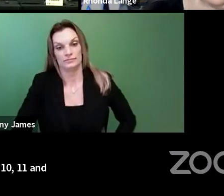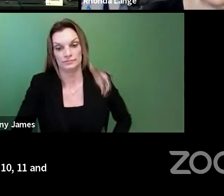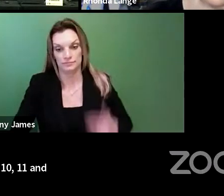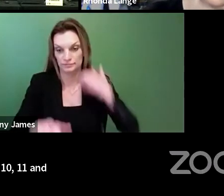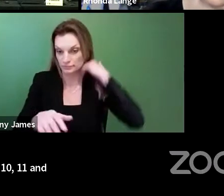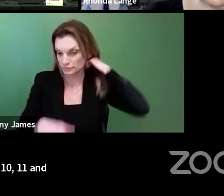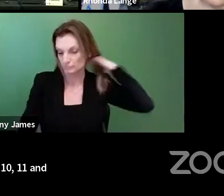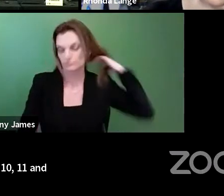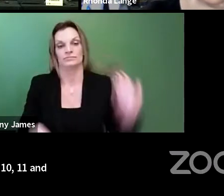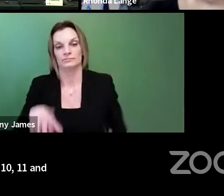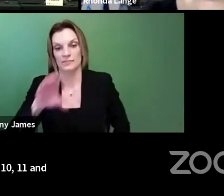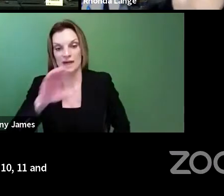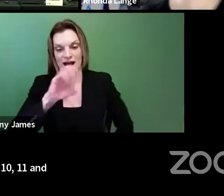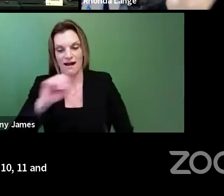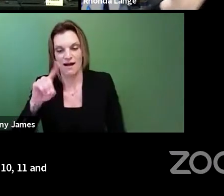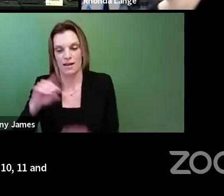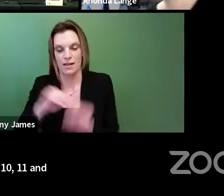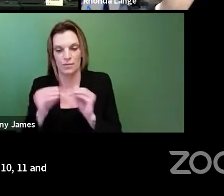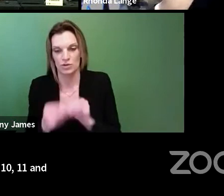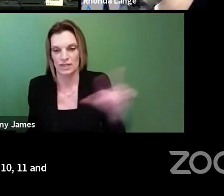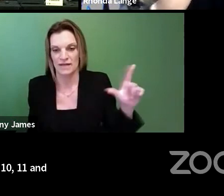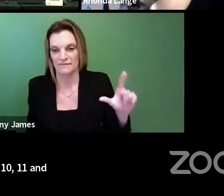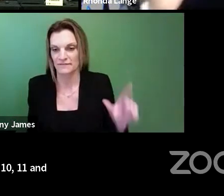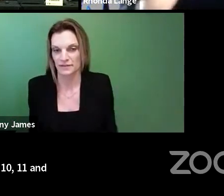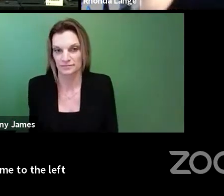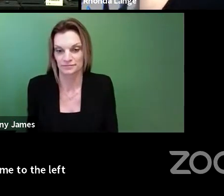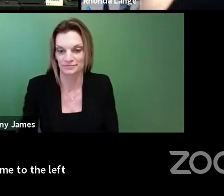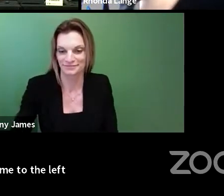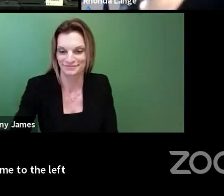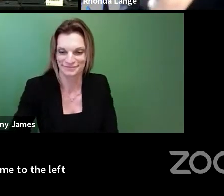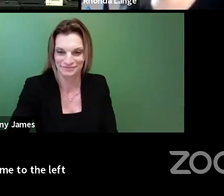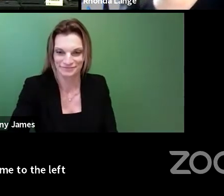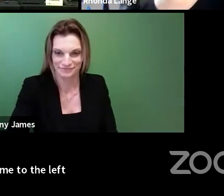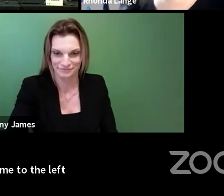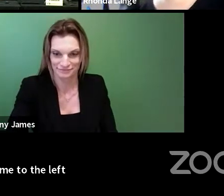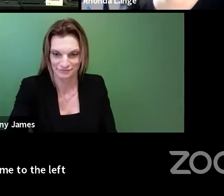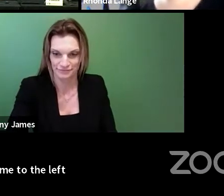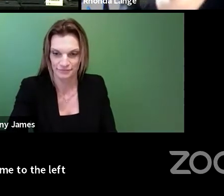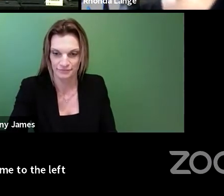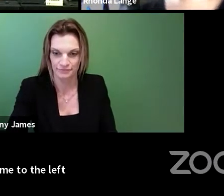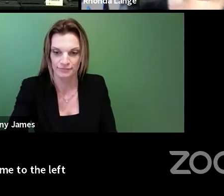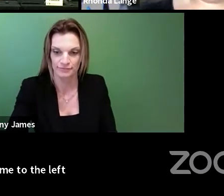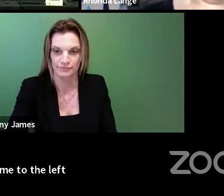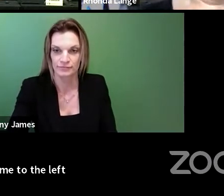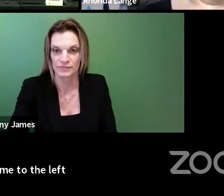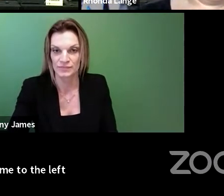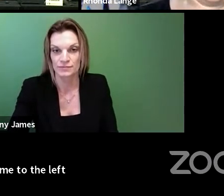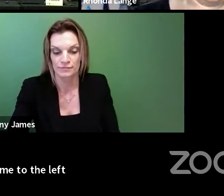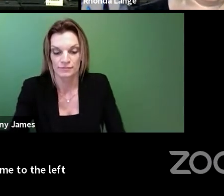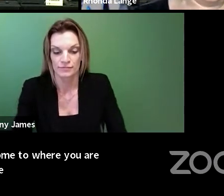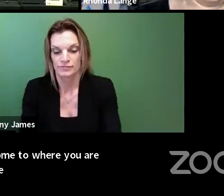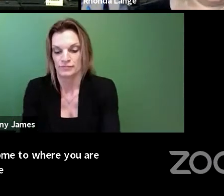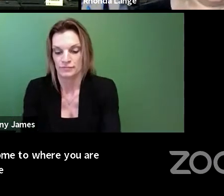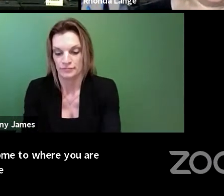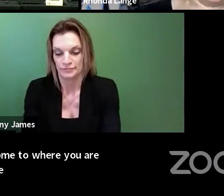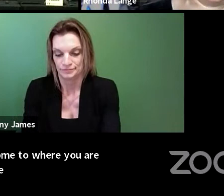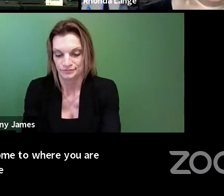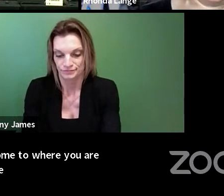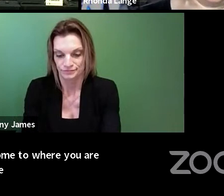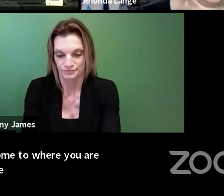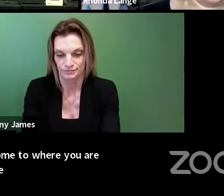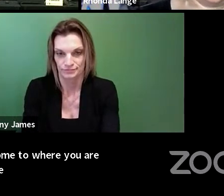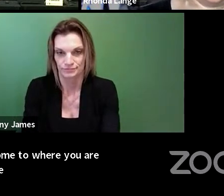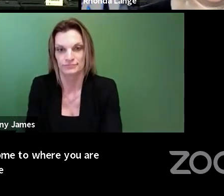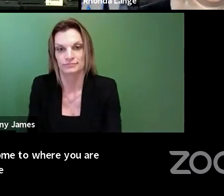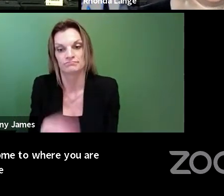to the left, and I know I just messed it up, come to where you're comfortable first. That's what I always say. But if you're